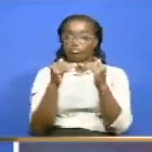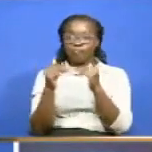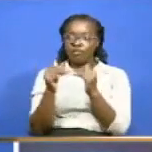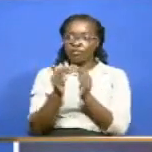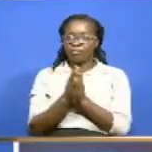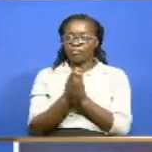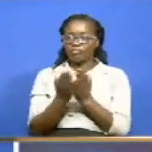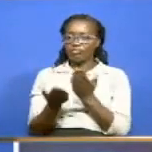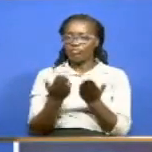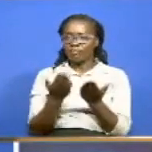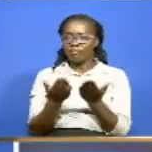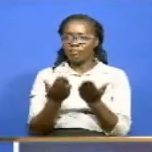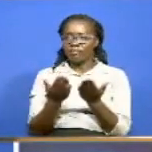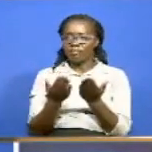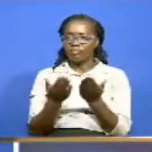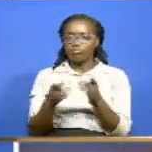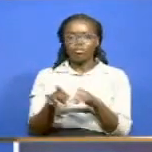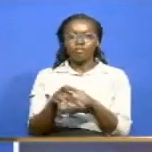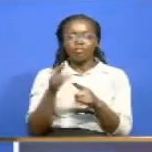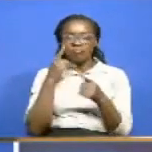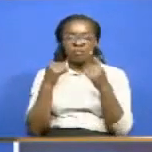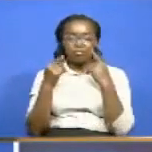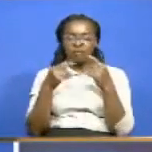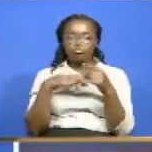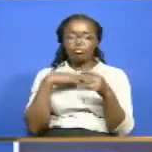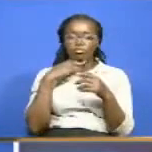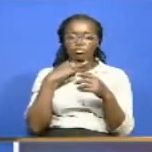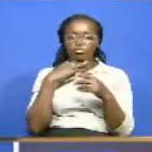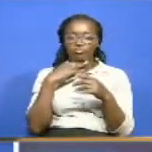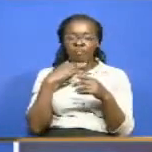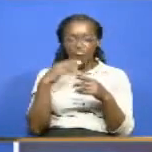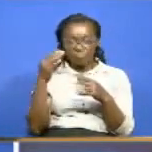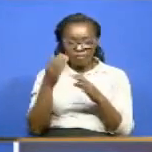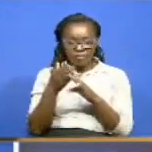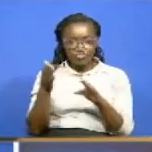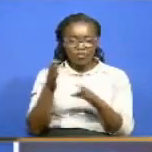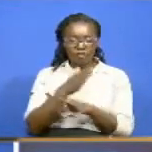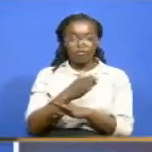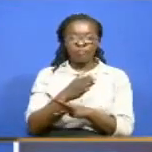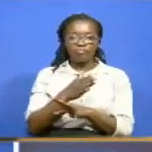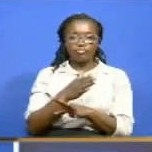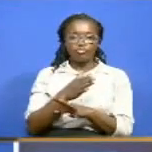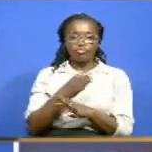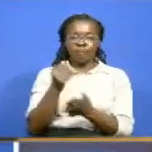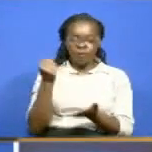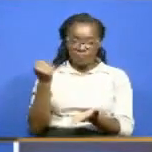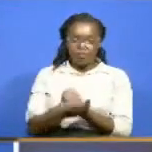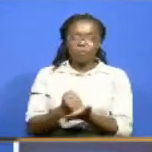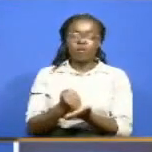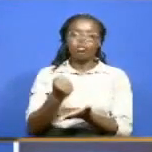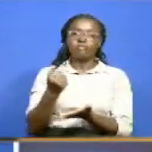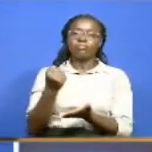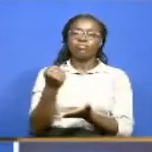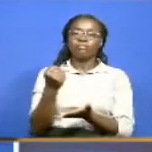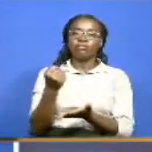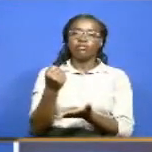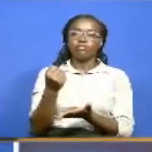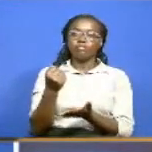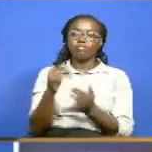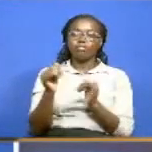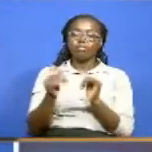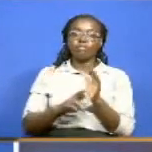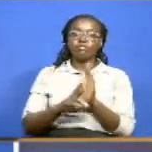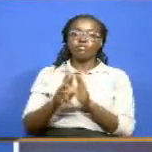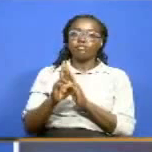Although we still mourn the demise of His Excellency President John Joseph Pombe Magufuli, your new